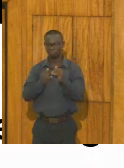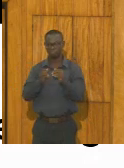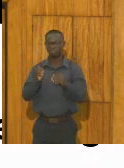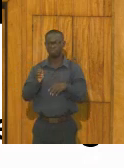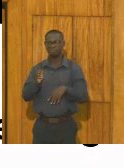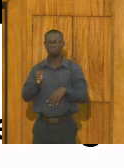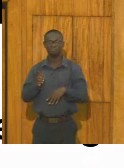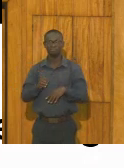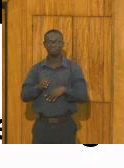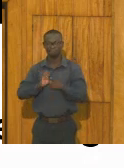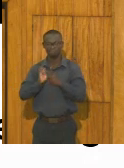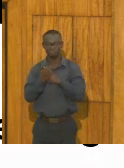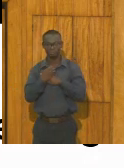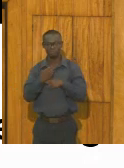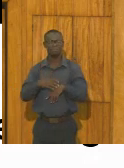we adopted standard Q.